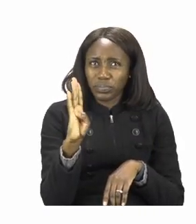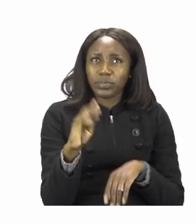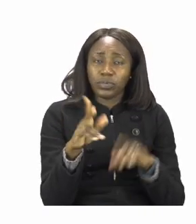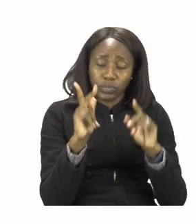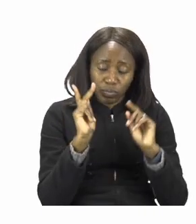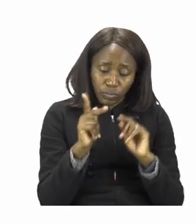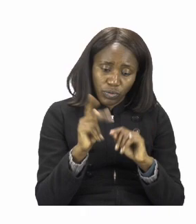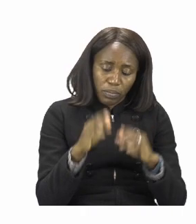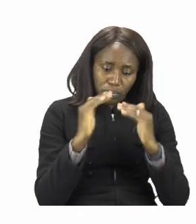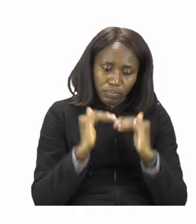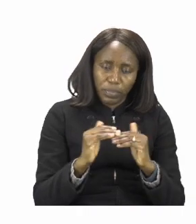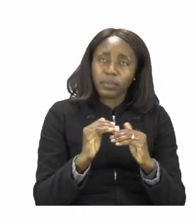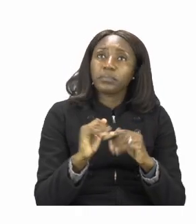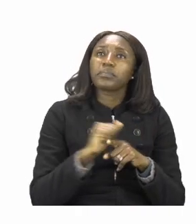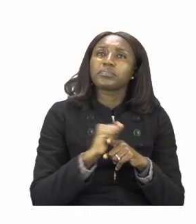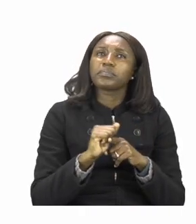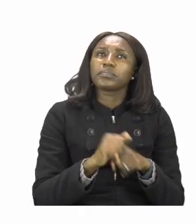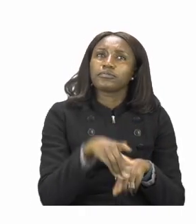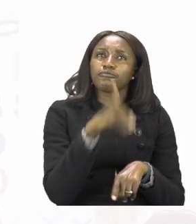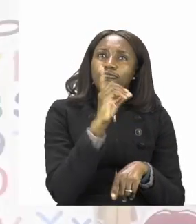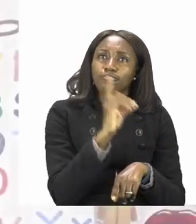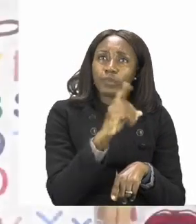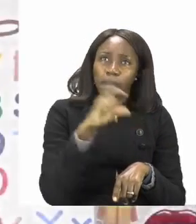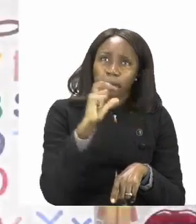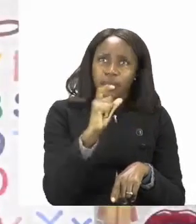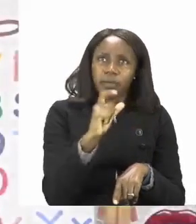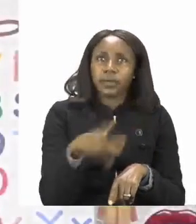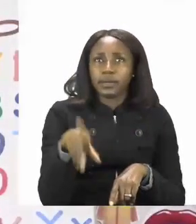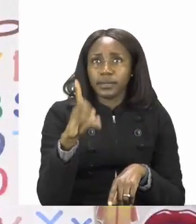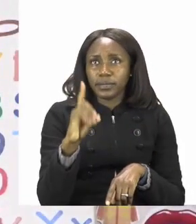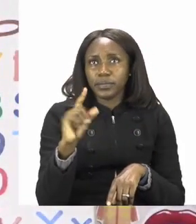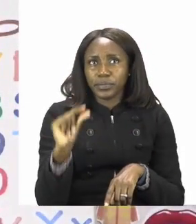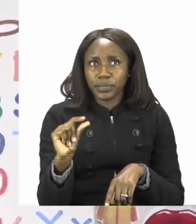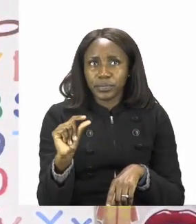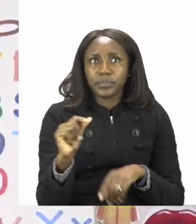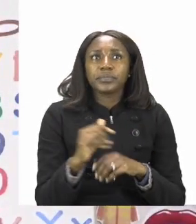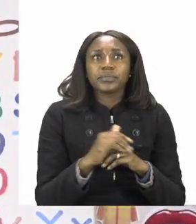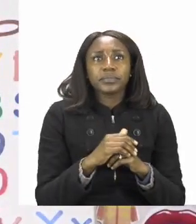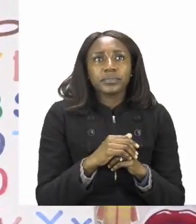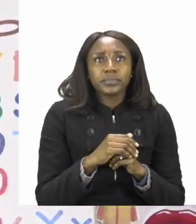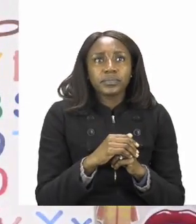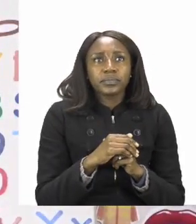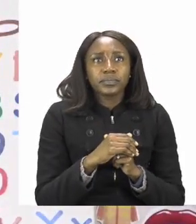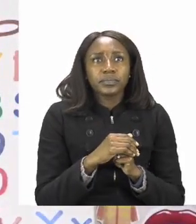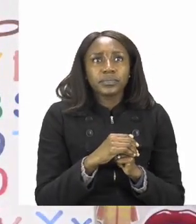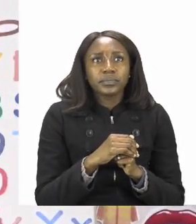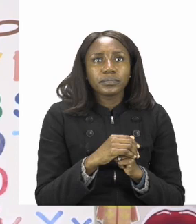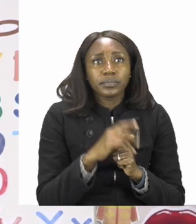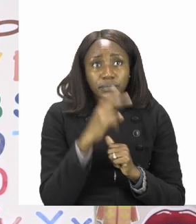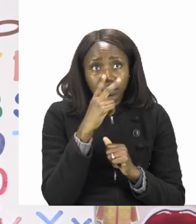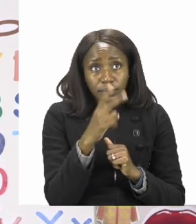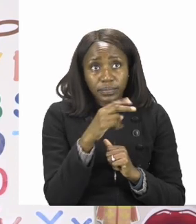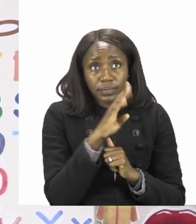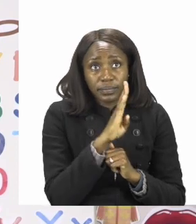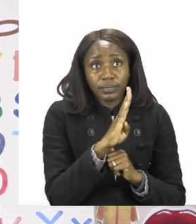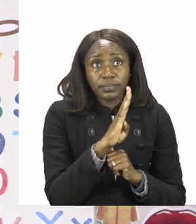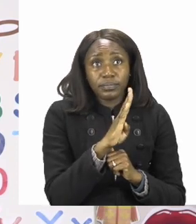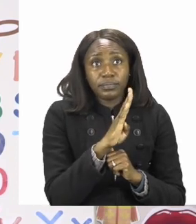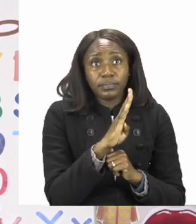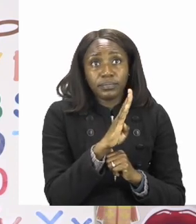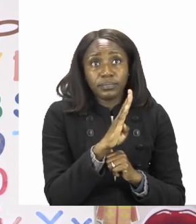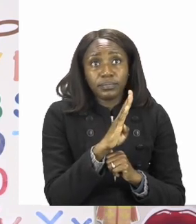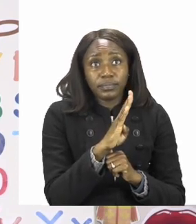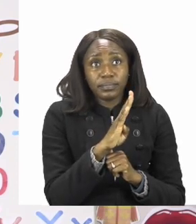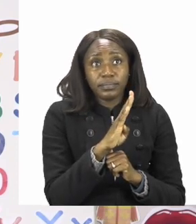in the classroom, I also have B and D. Now, as you can see, we have our